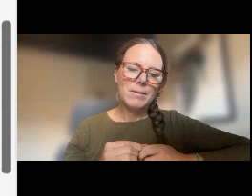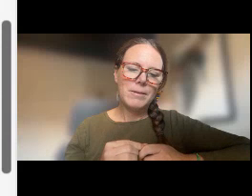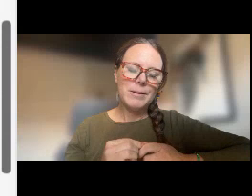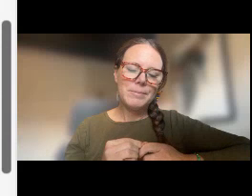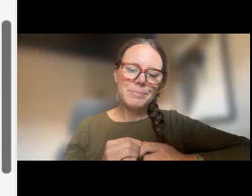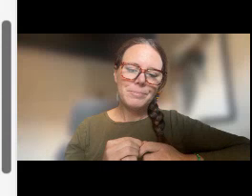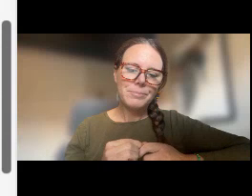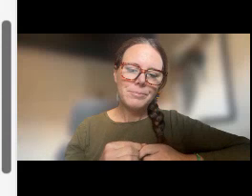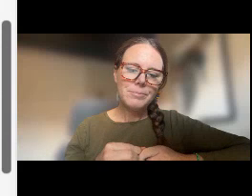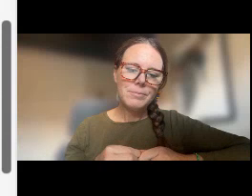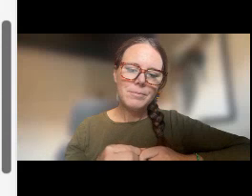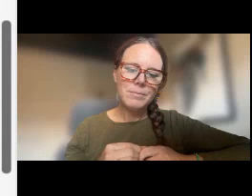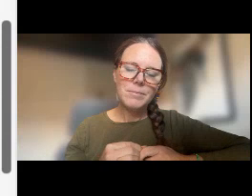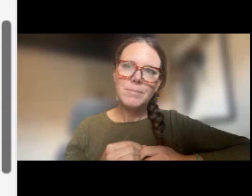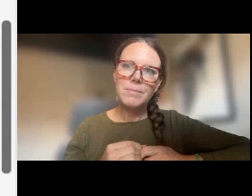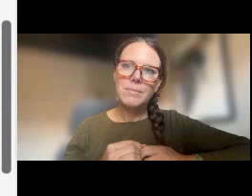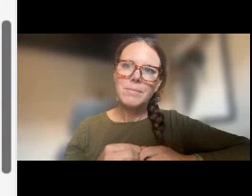All right.